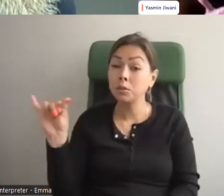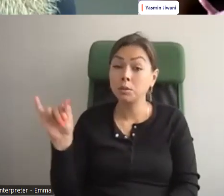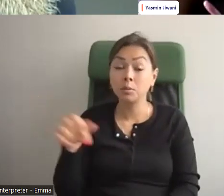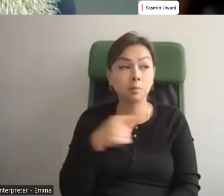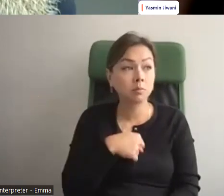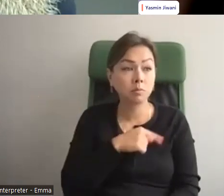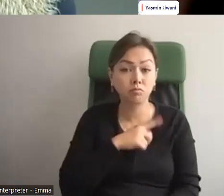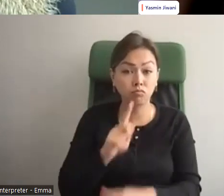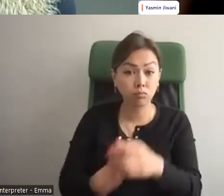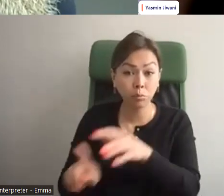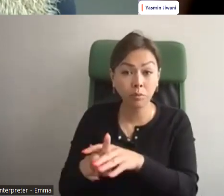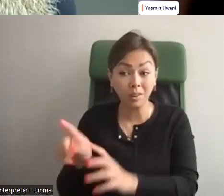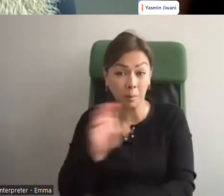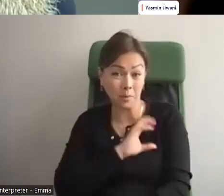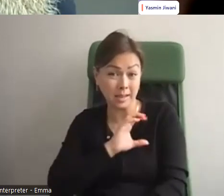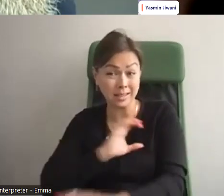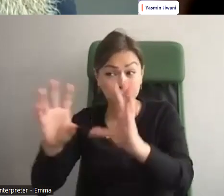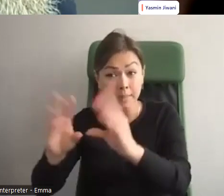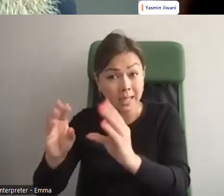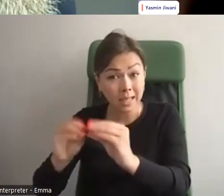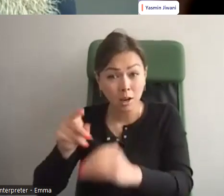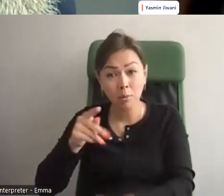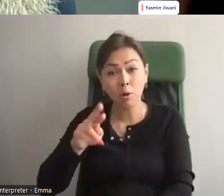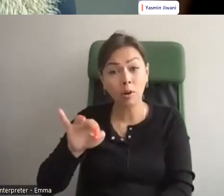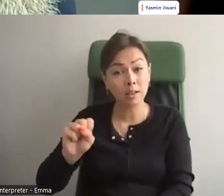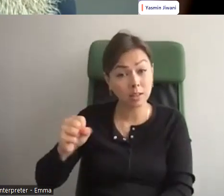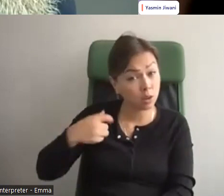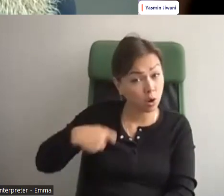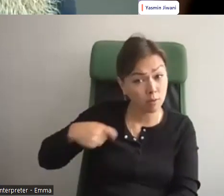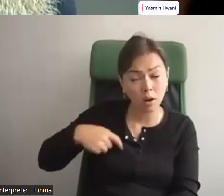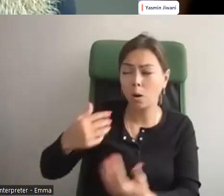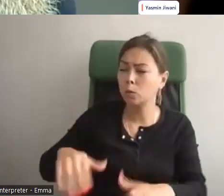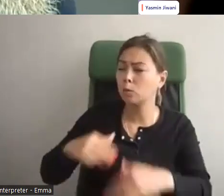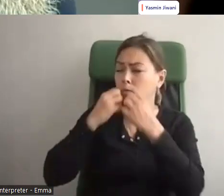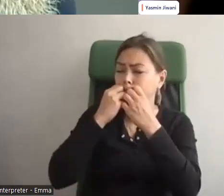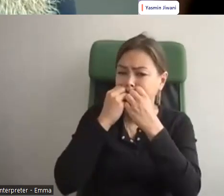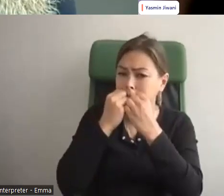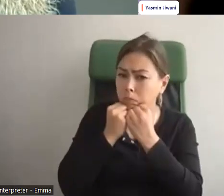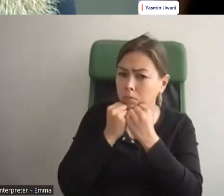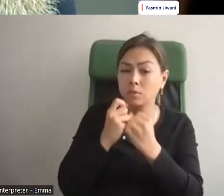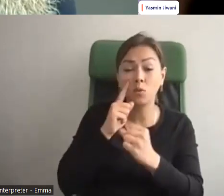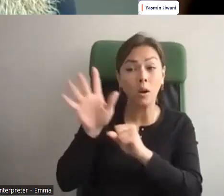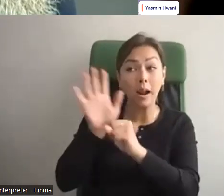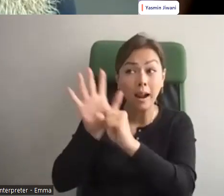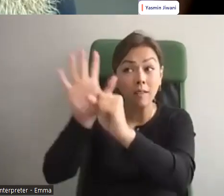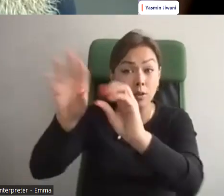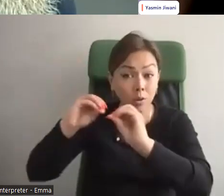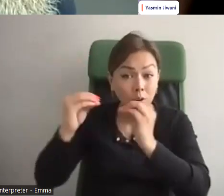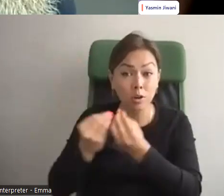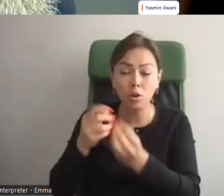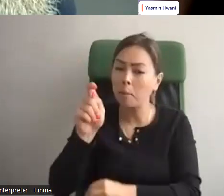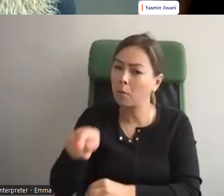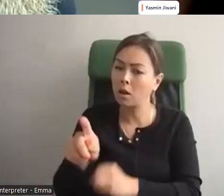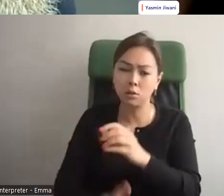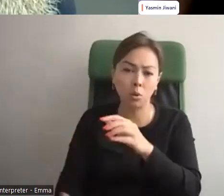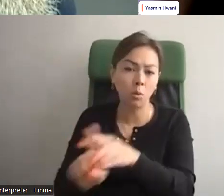police press conferences is really important. I think for activist organizations, you've got to be there. You've got